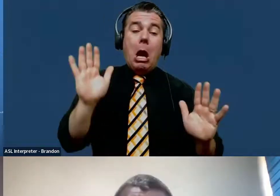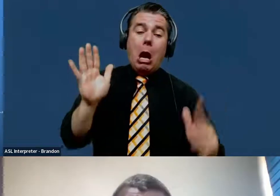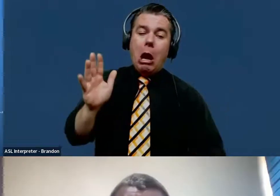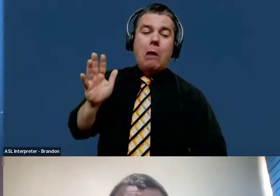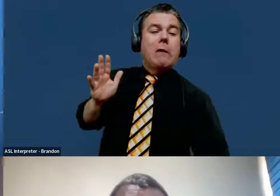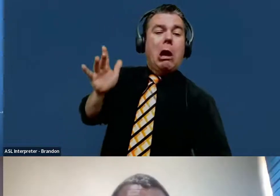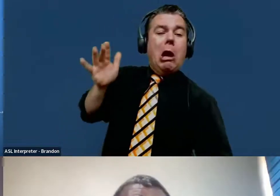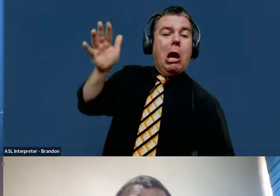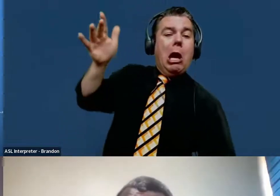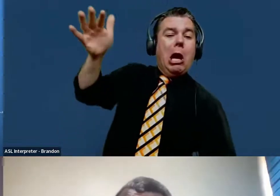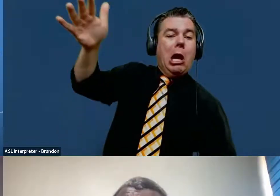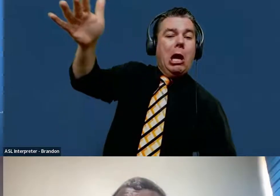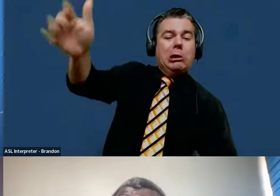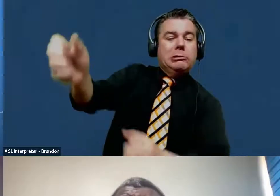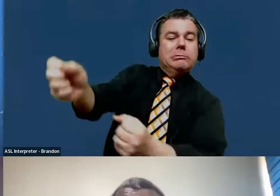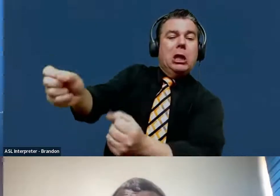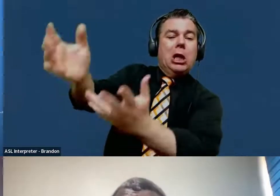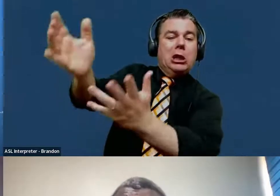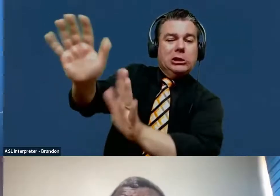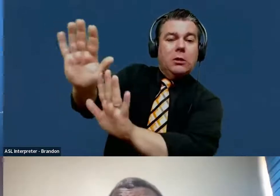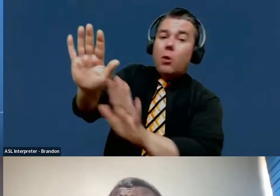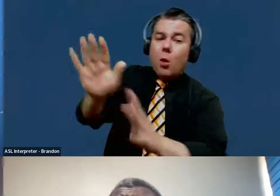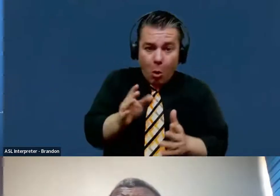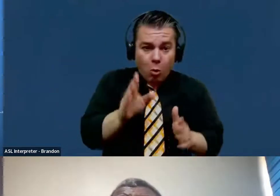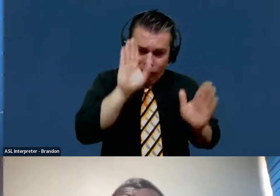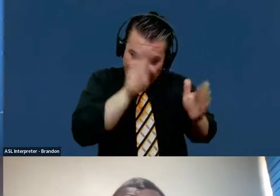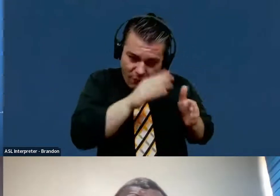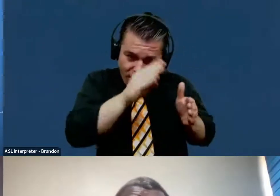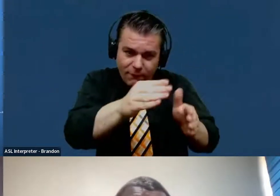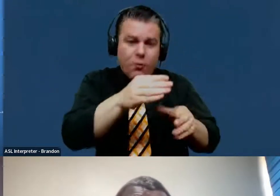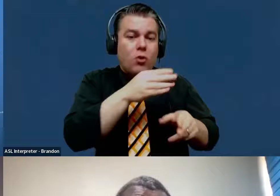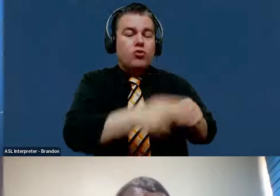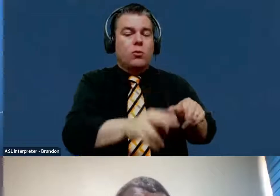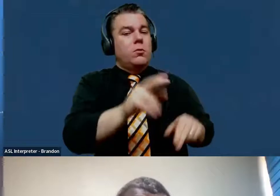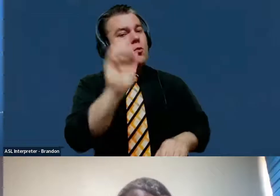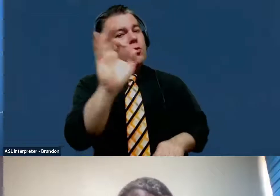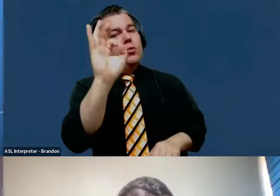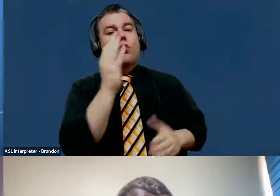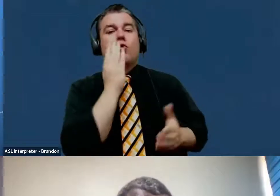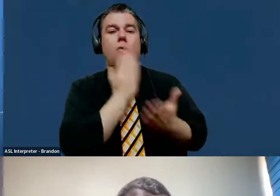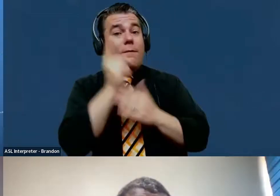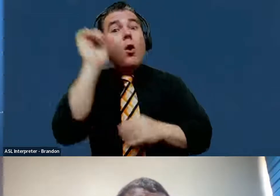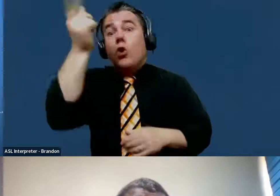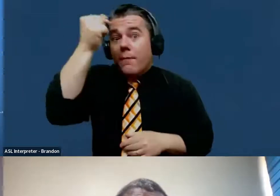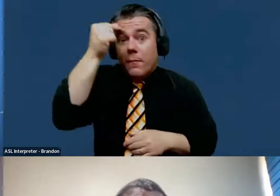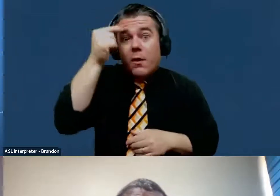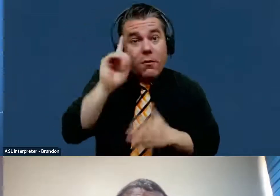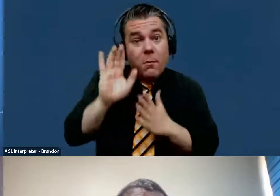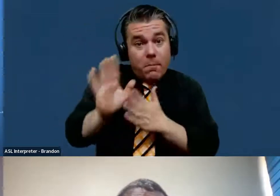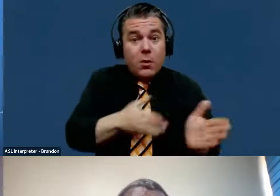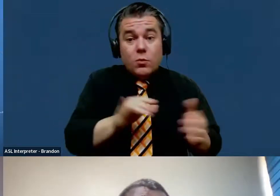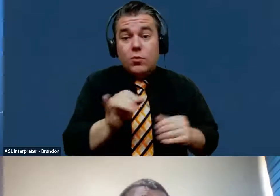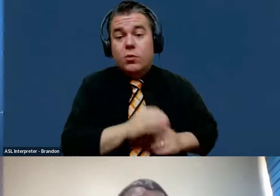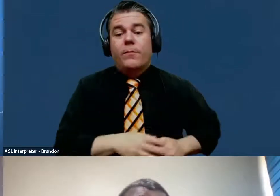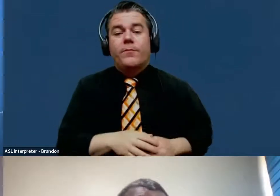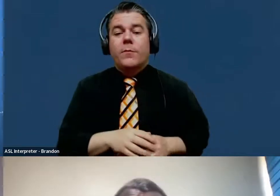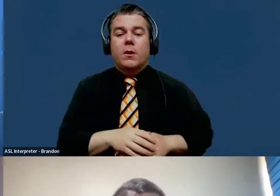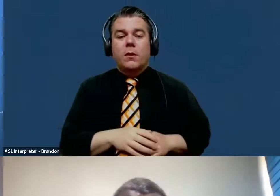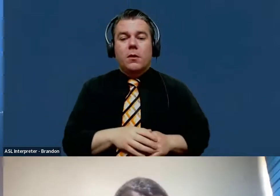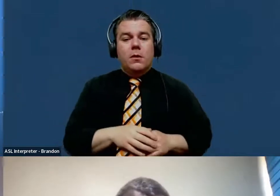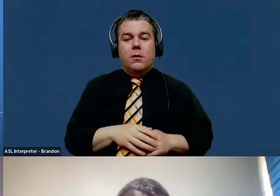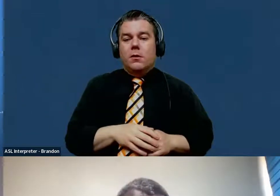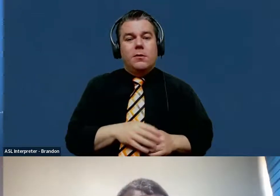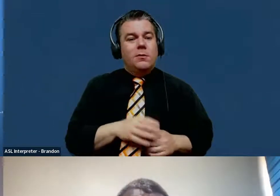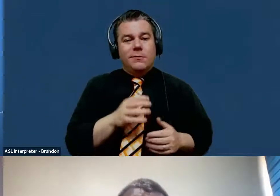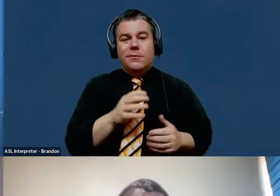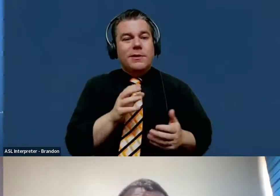future scenarios. I think this is very, very good even for government to plan, because it is a matter of days